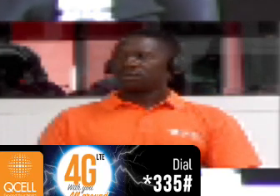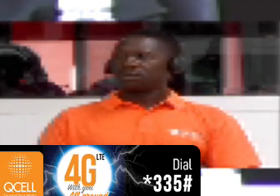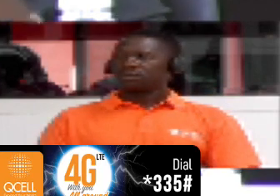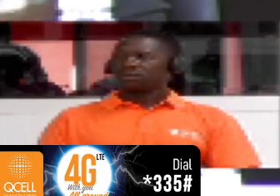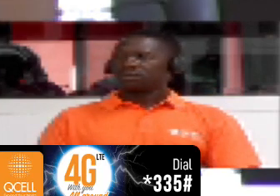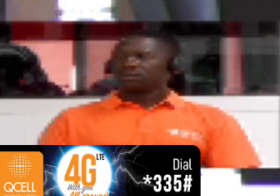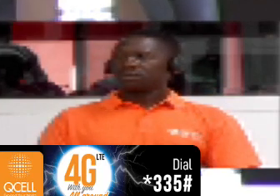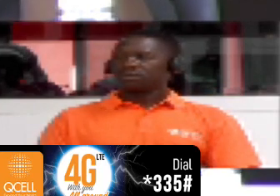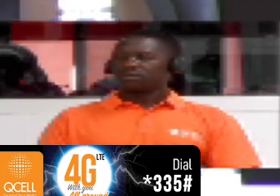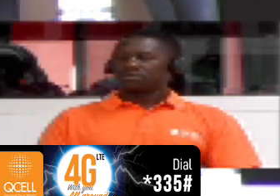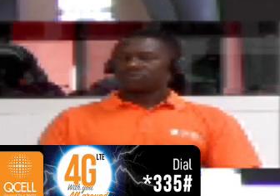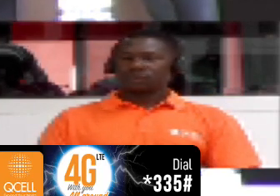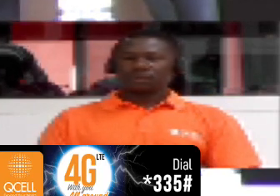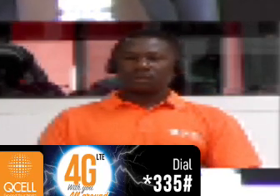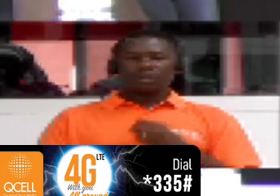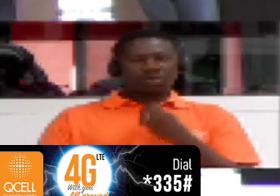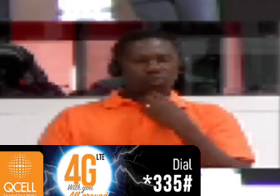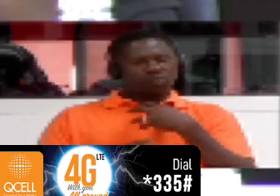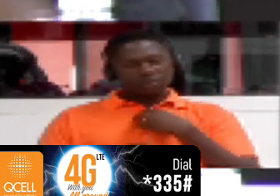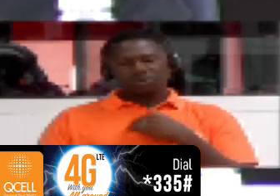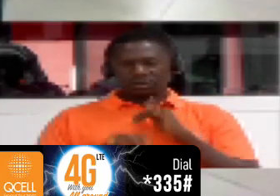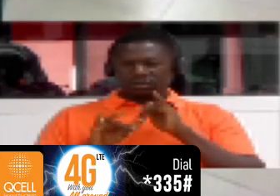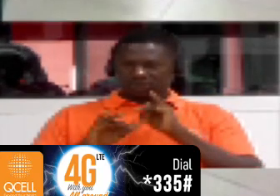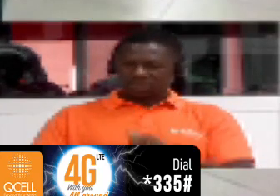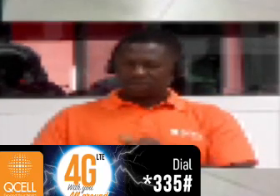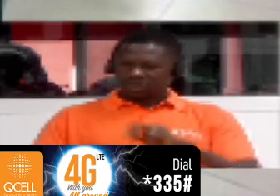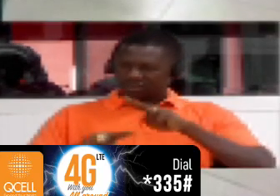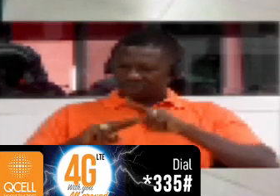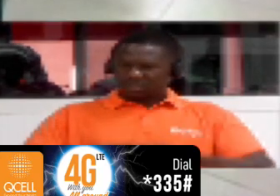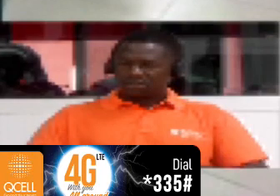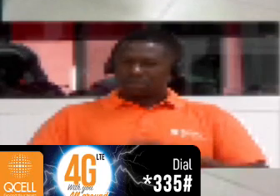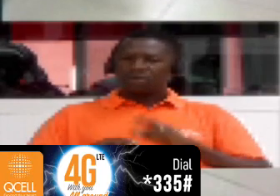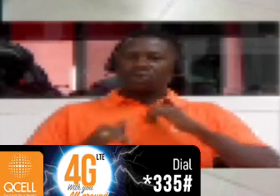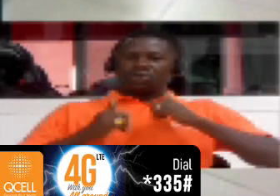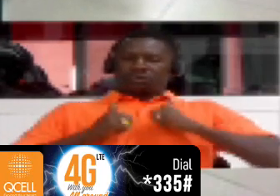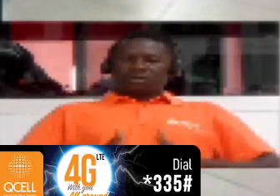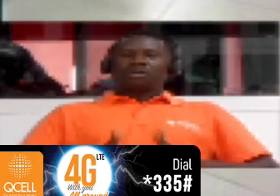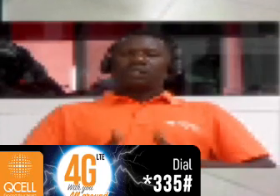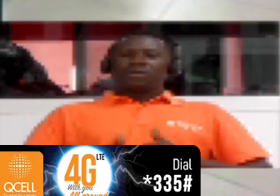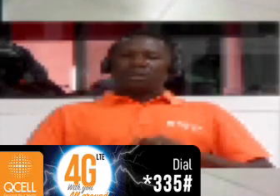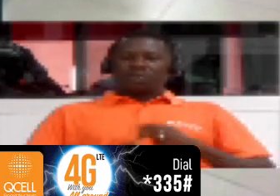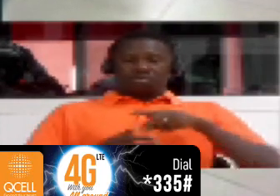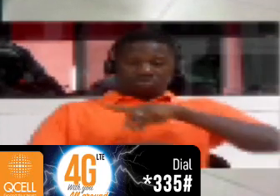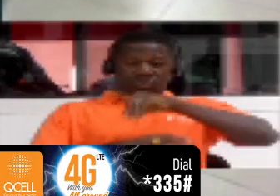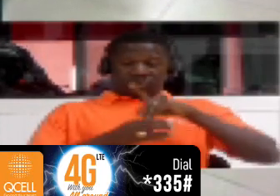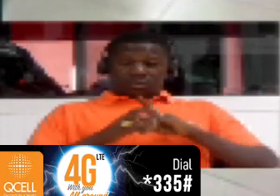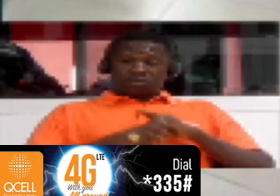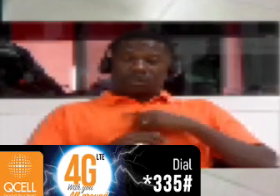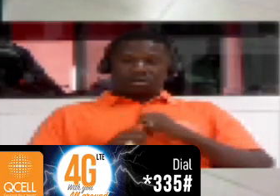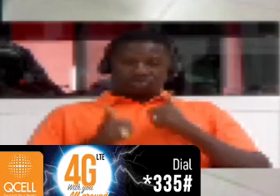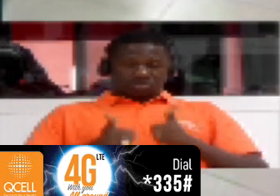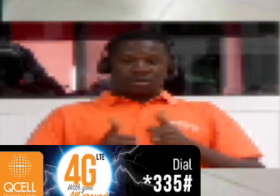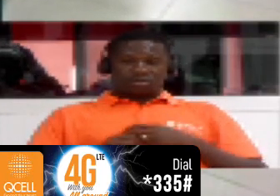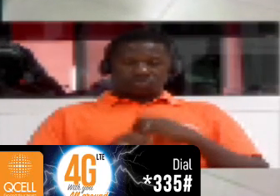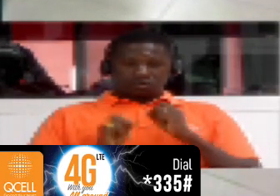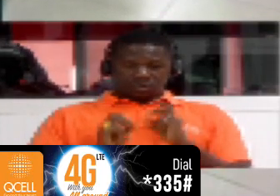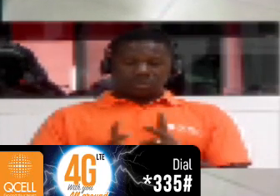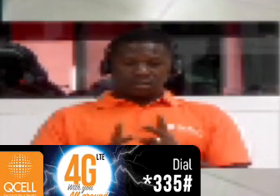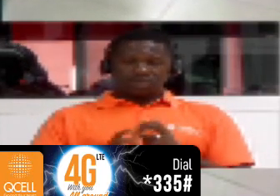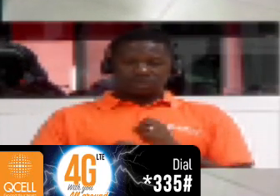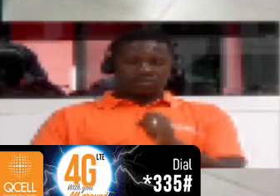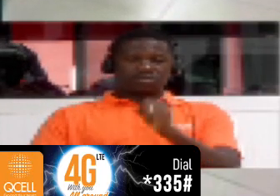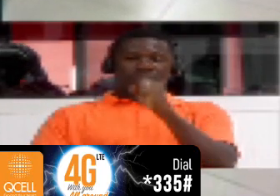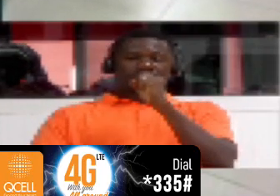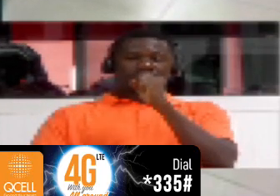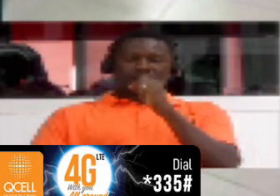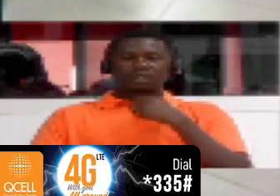can hear you. Akoisi ye tembe kuke. Damensi sono ya ibulu ya microphone wakatandi le satra isi diam